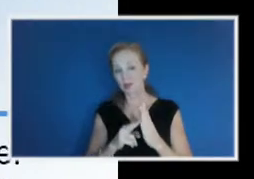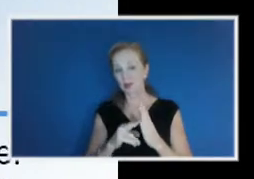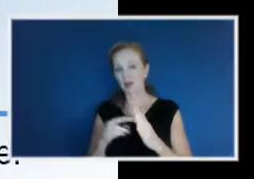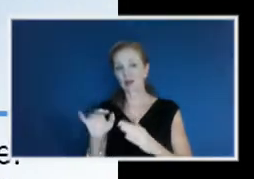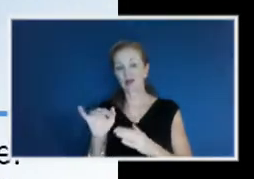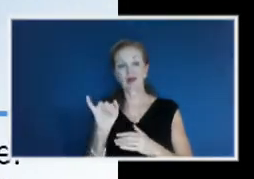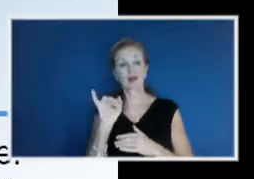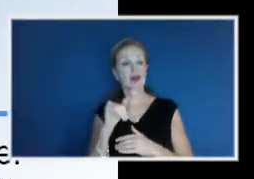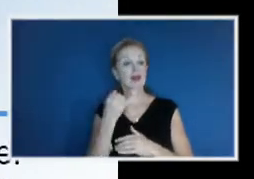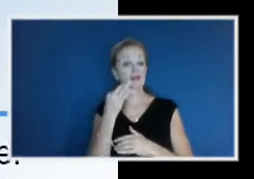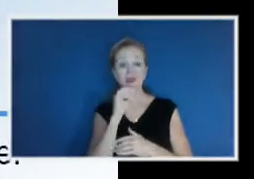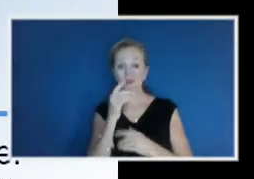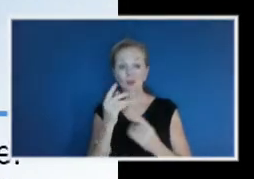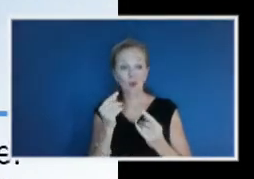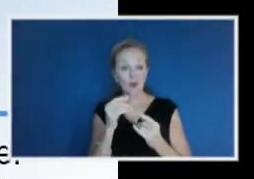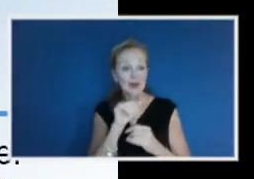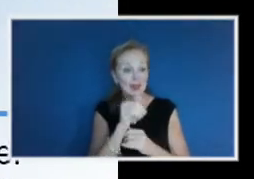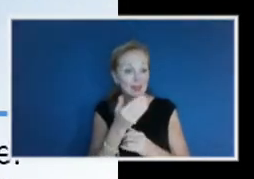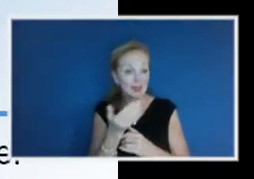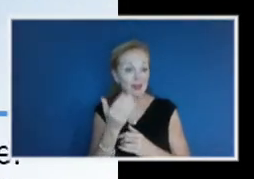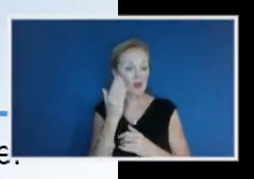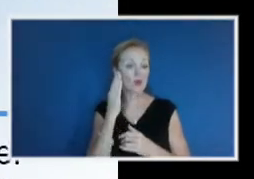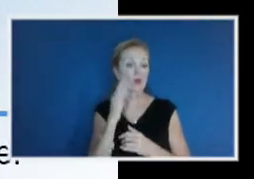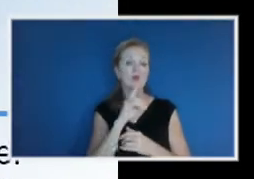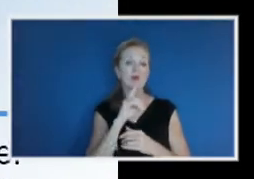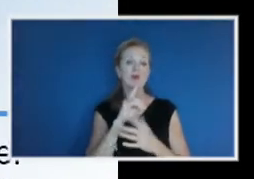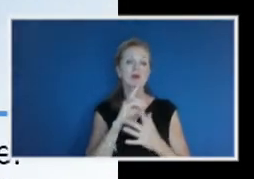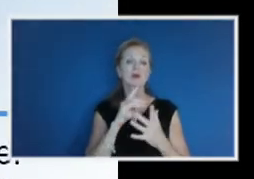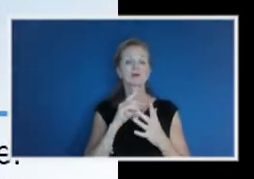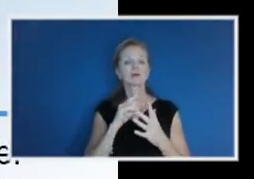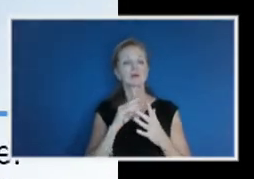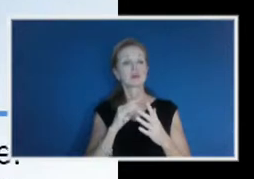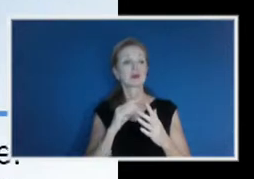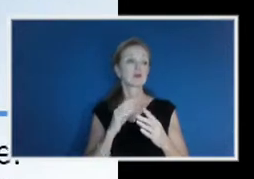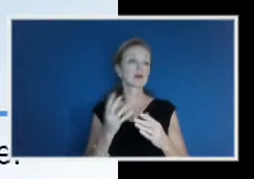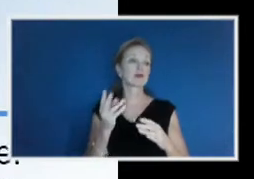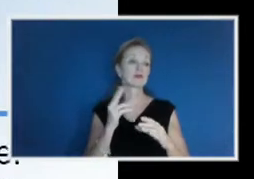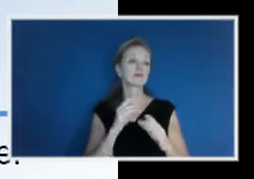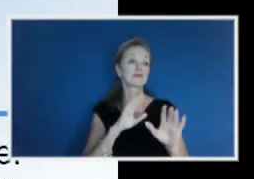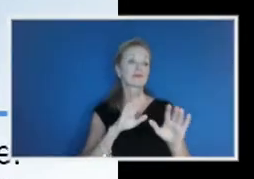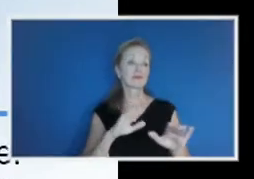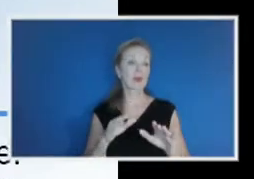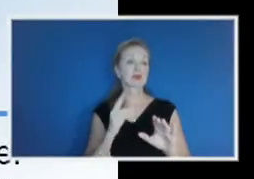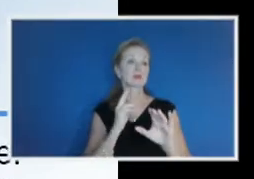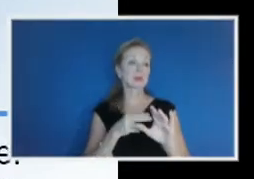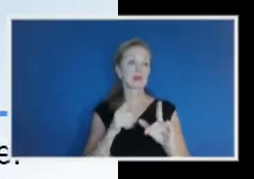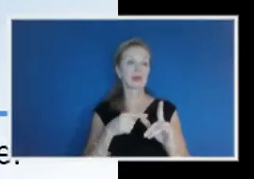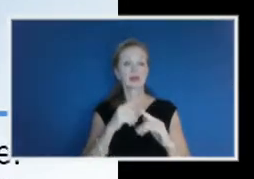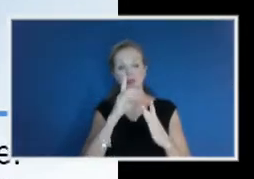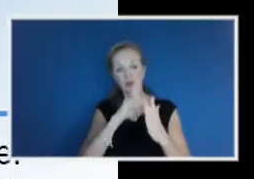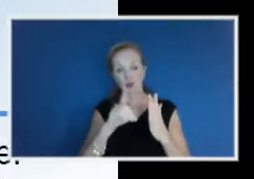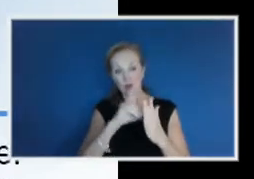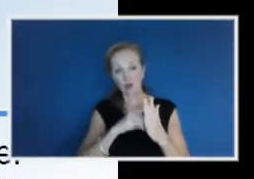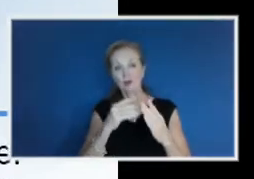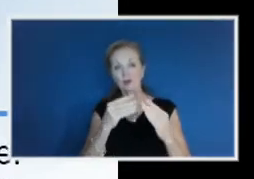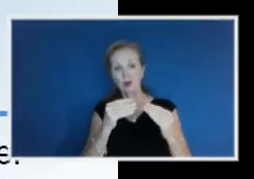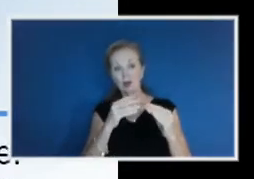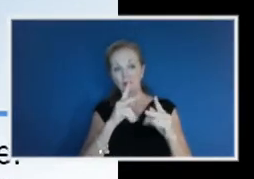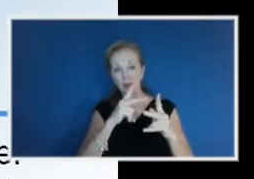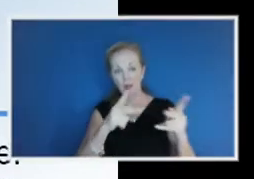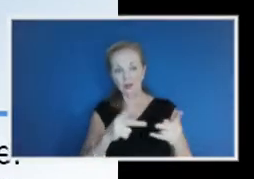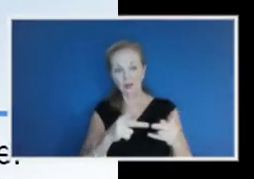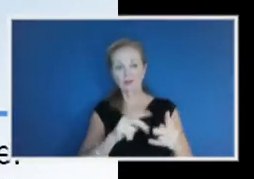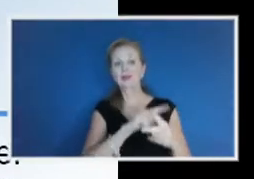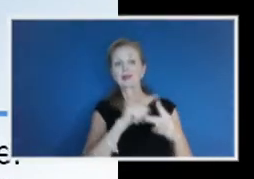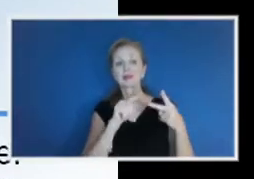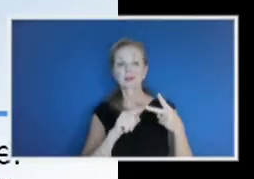if you don't do anything, you will be a passive participant in a discriminatory marketplace? The second element of strict scrutiny is